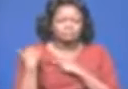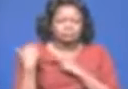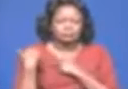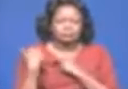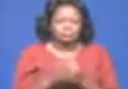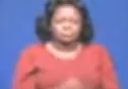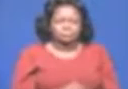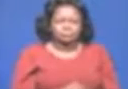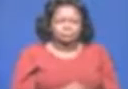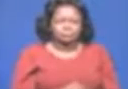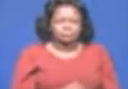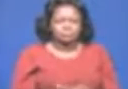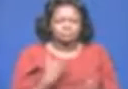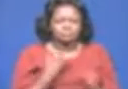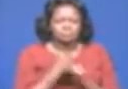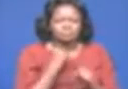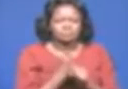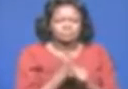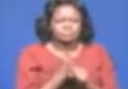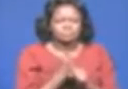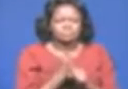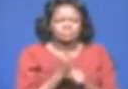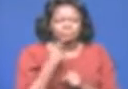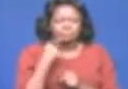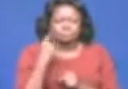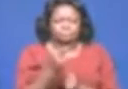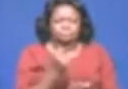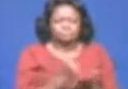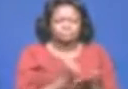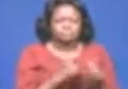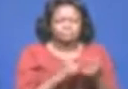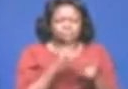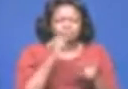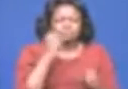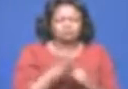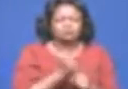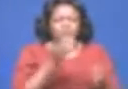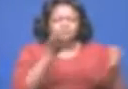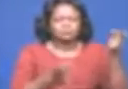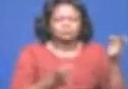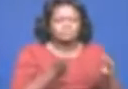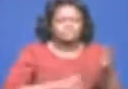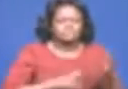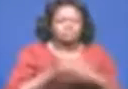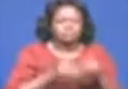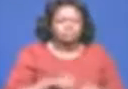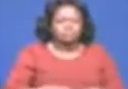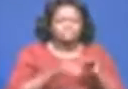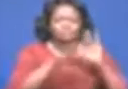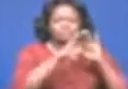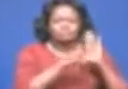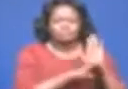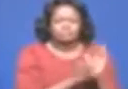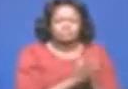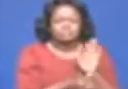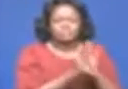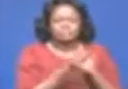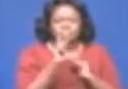all my functions in the said office, and that I will do justice to all in accordance with the Constitution and the laws of